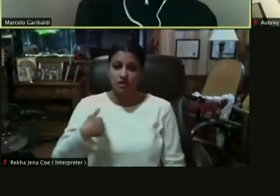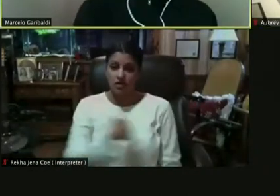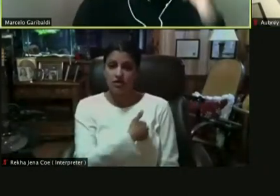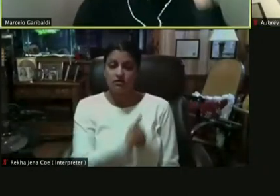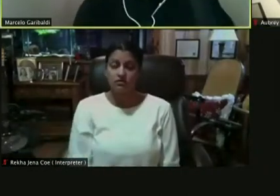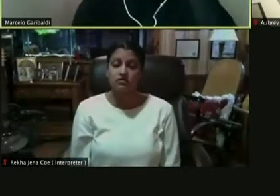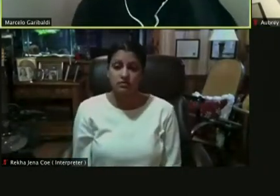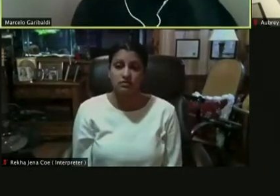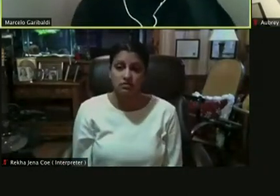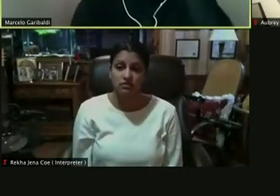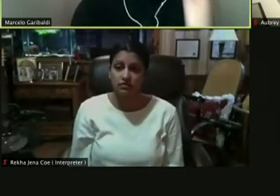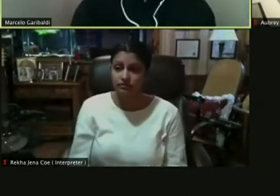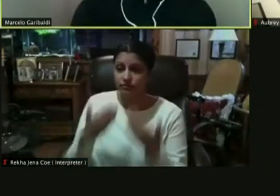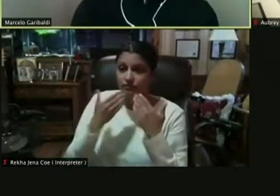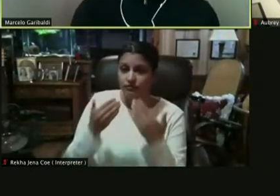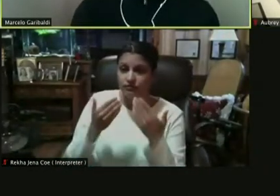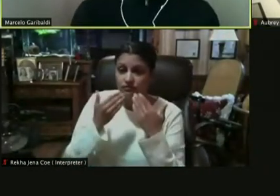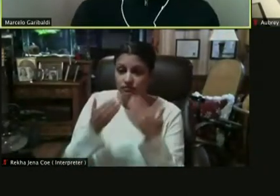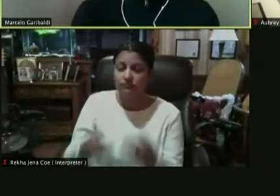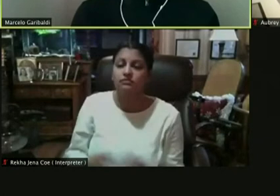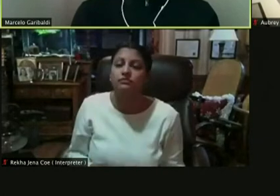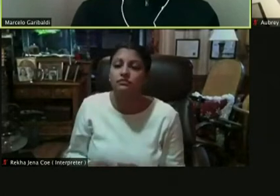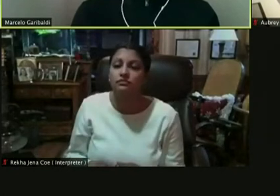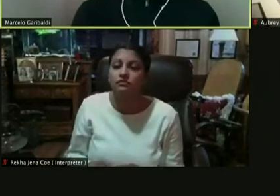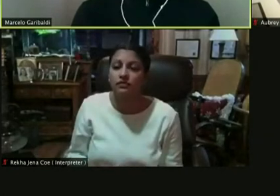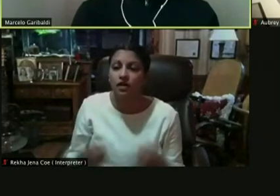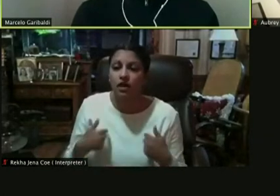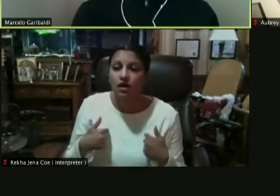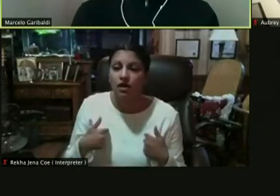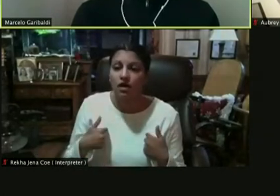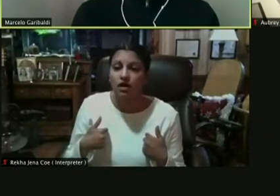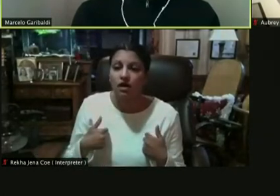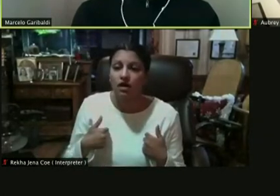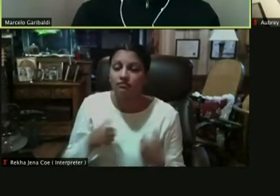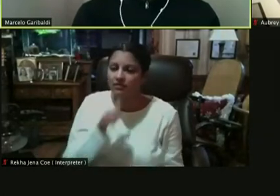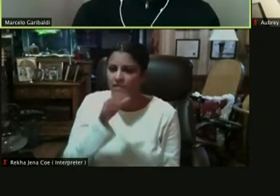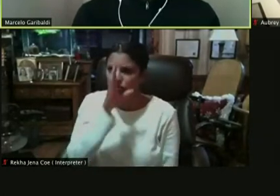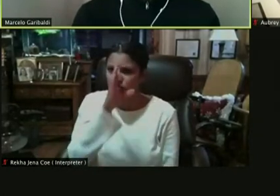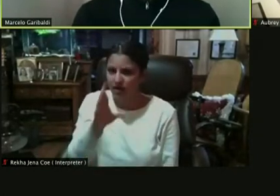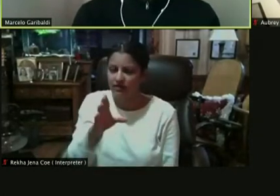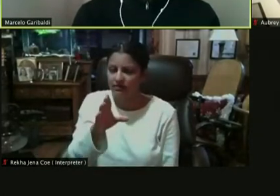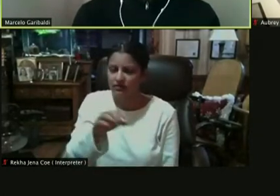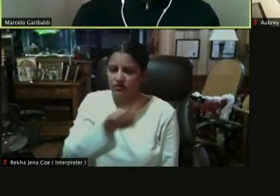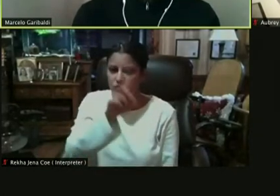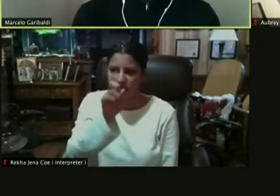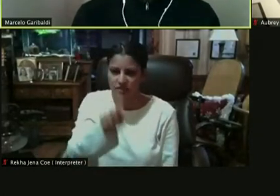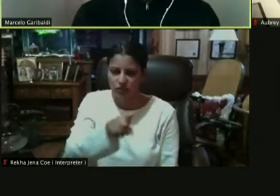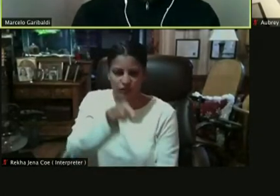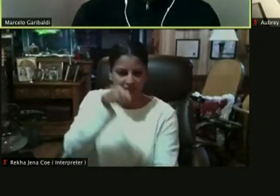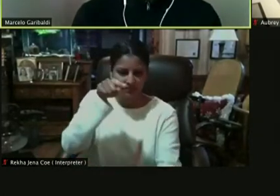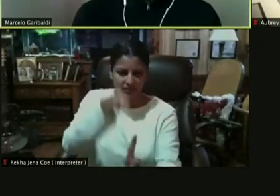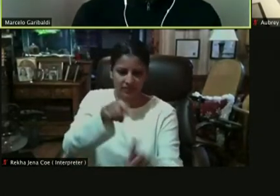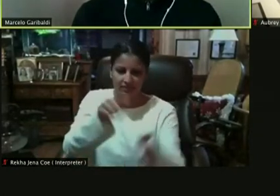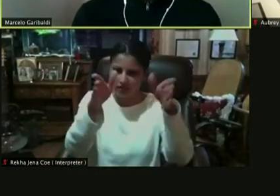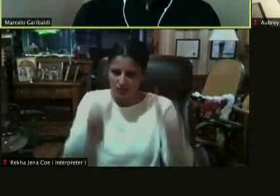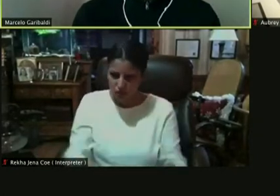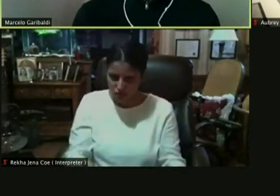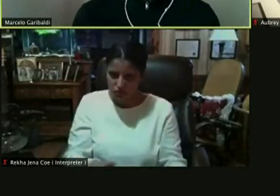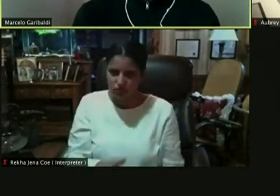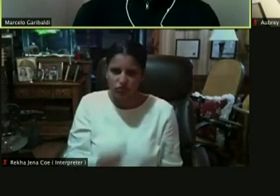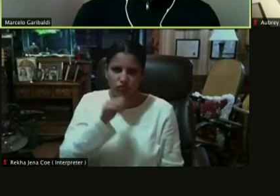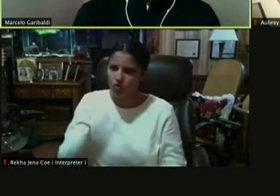Thank you, guys. So I'm going to not direct this question to anyone and don't feel like everybody needs to answer,